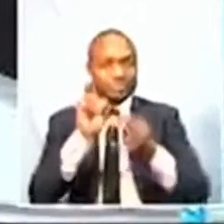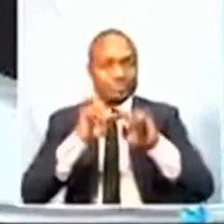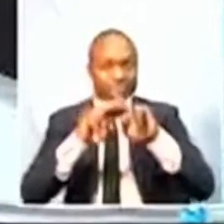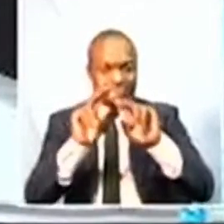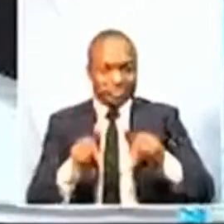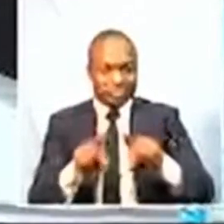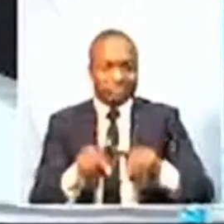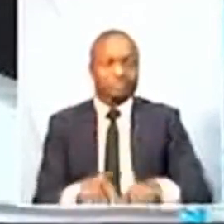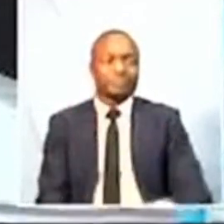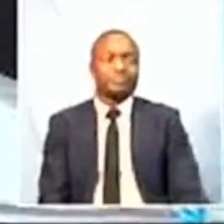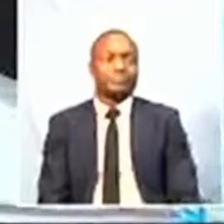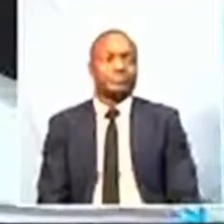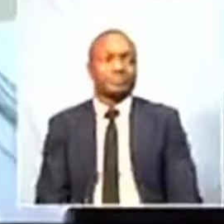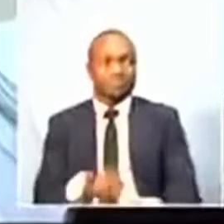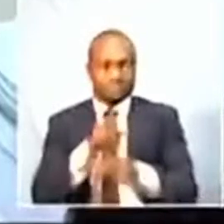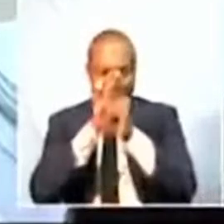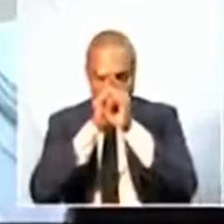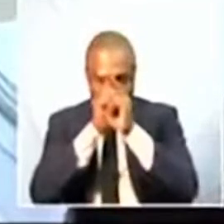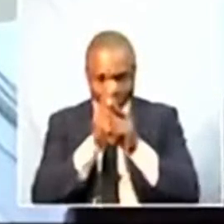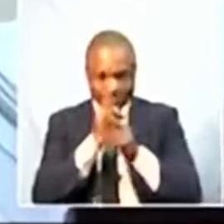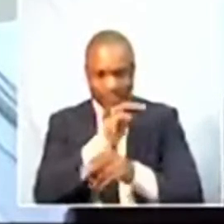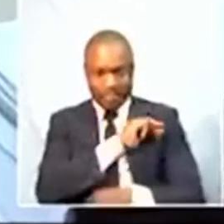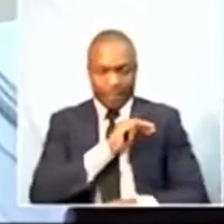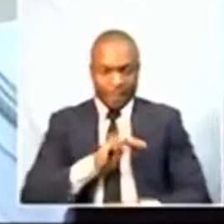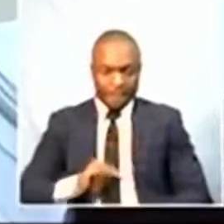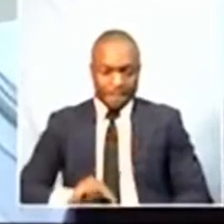you. Honourable Member for Sakira.